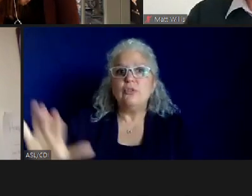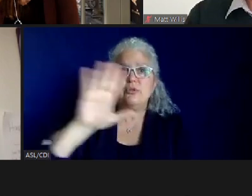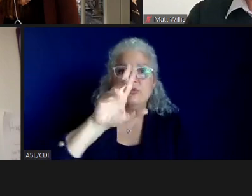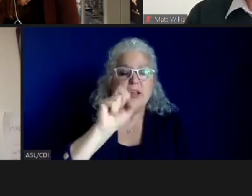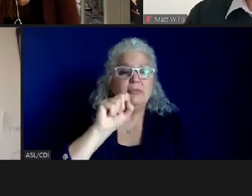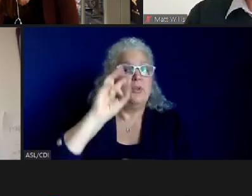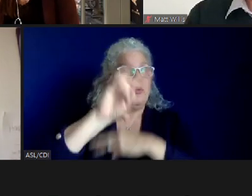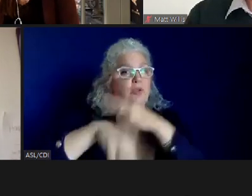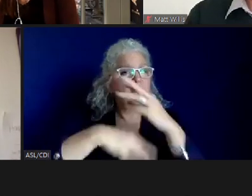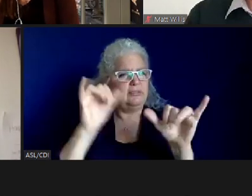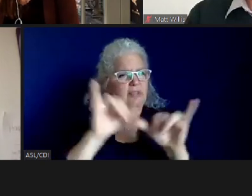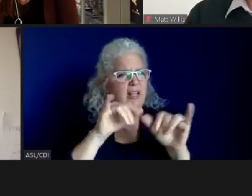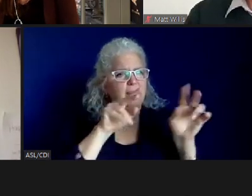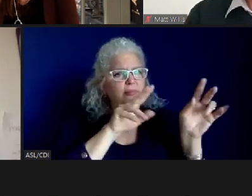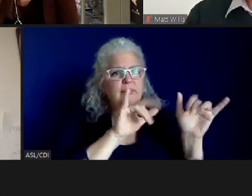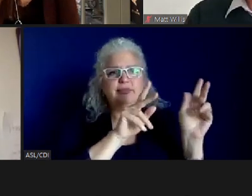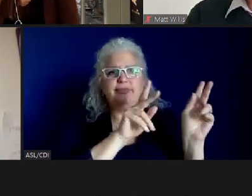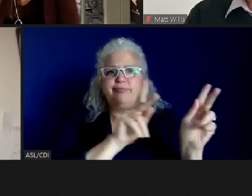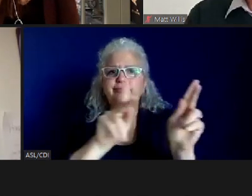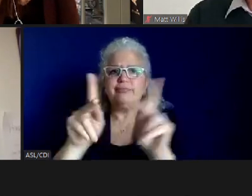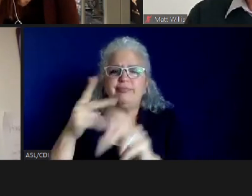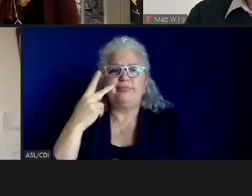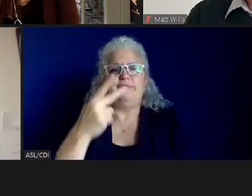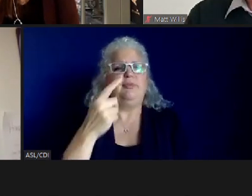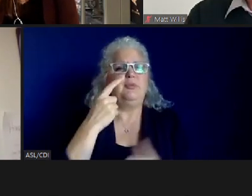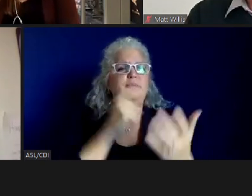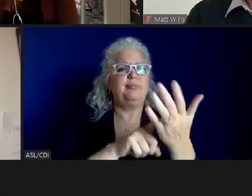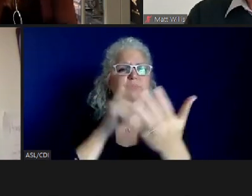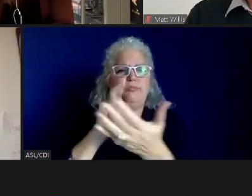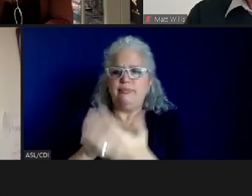Communities of color are often sort of impacted when it comes to